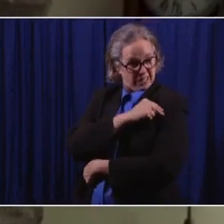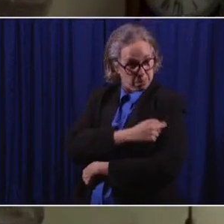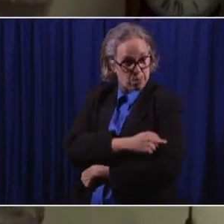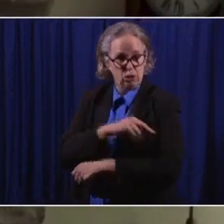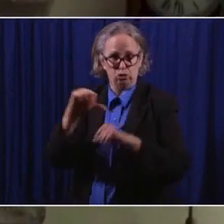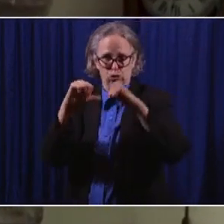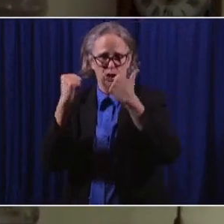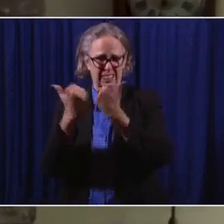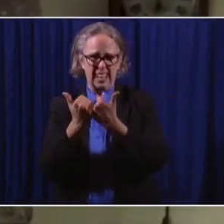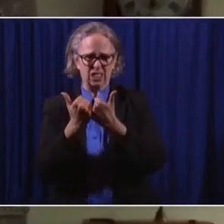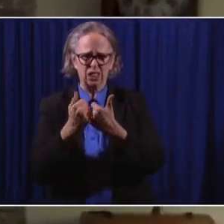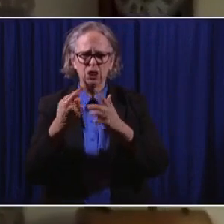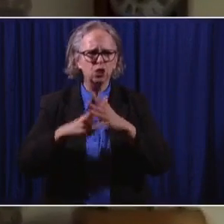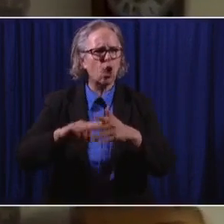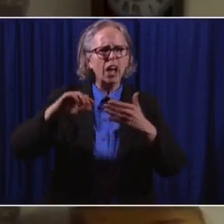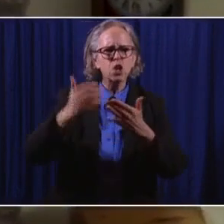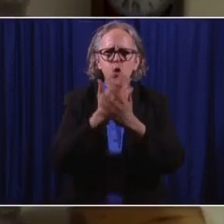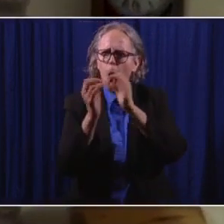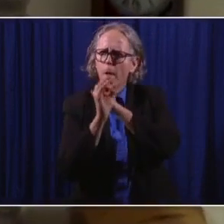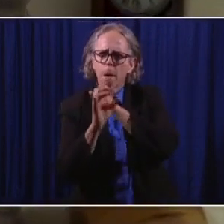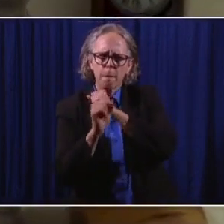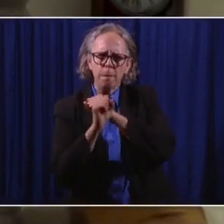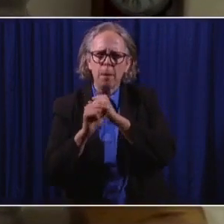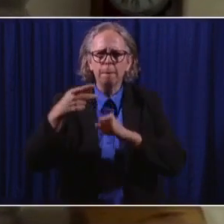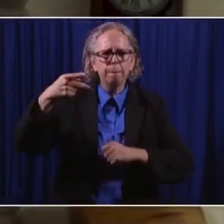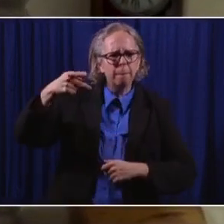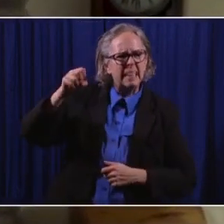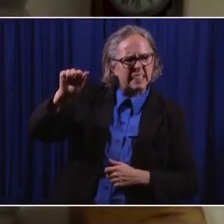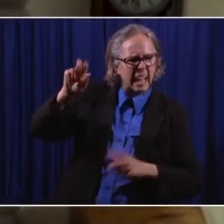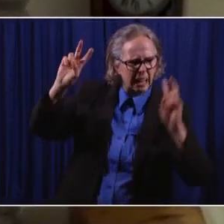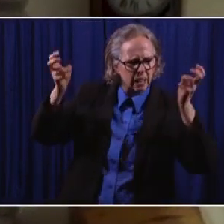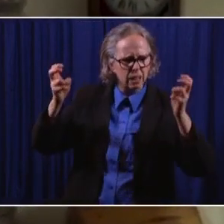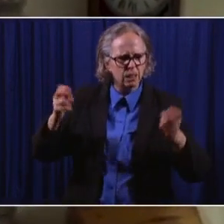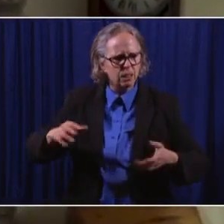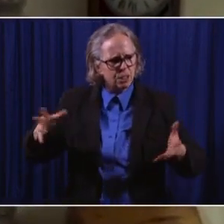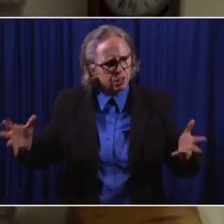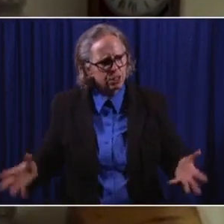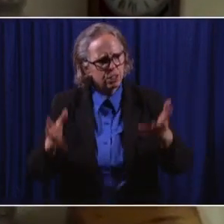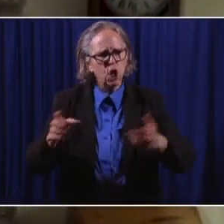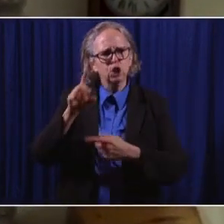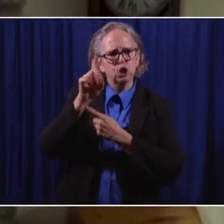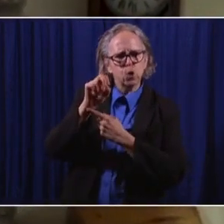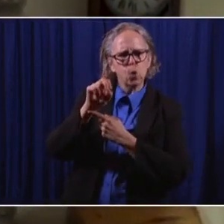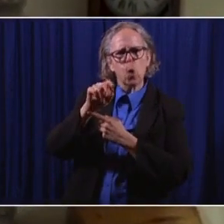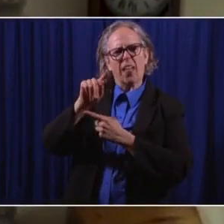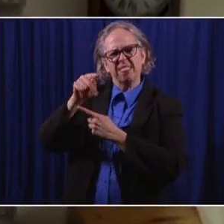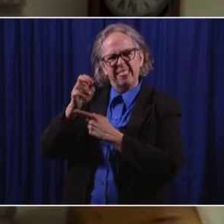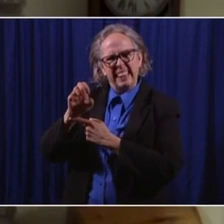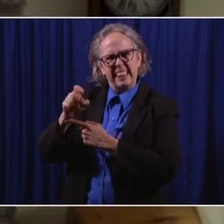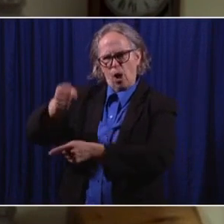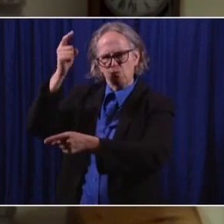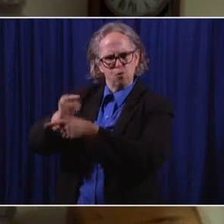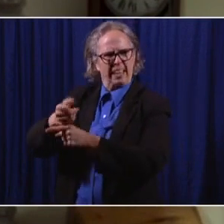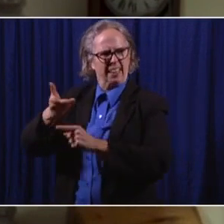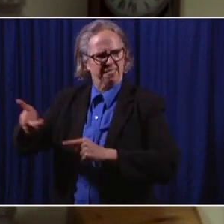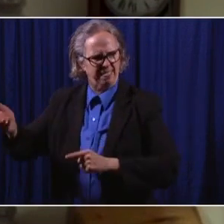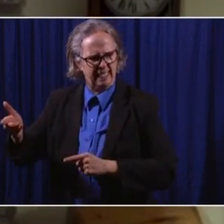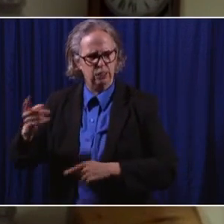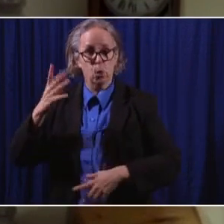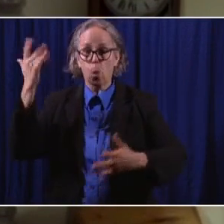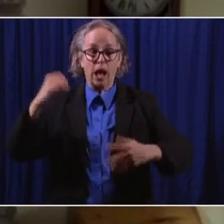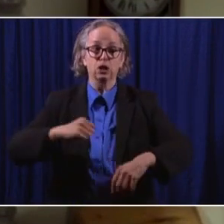to do the right thing to prevent the spread of COVID-19. So we thank the Ohio Hospital Association for doing that. These